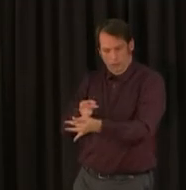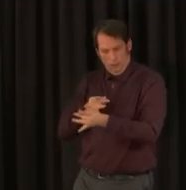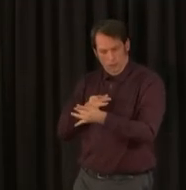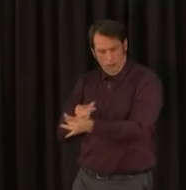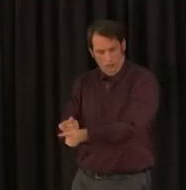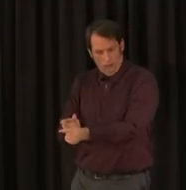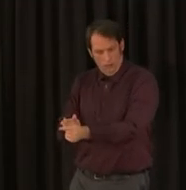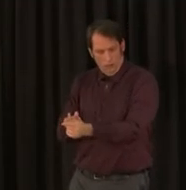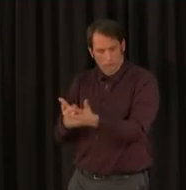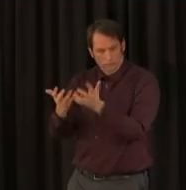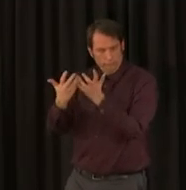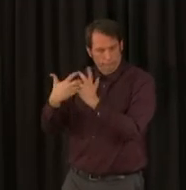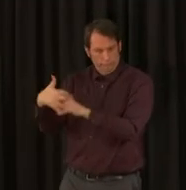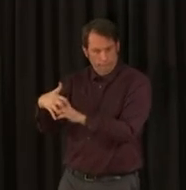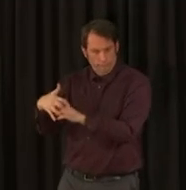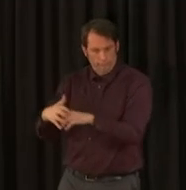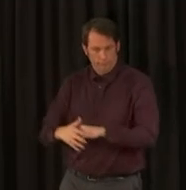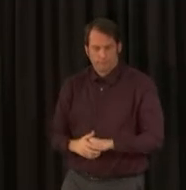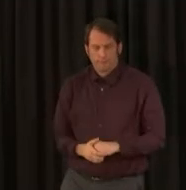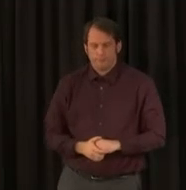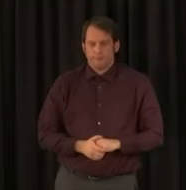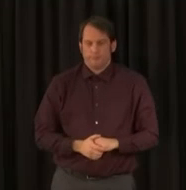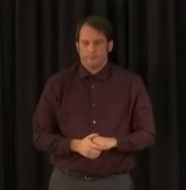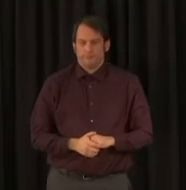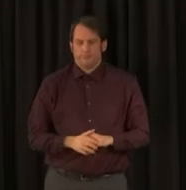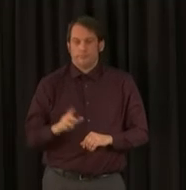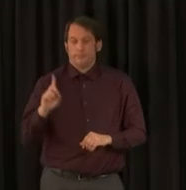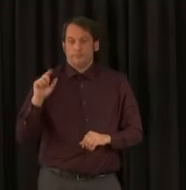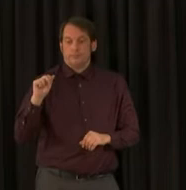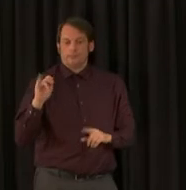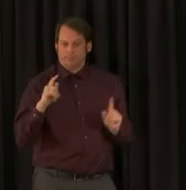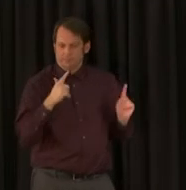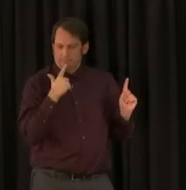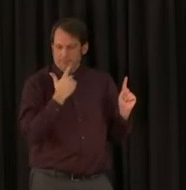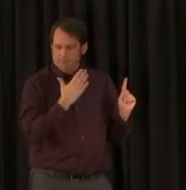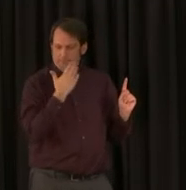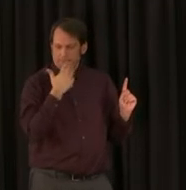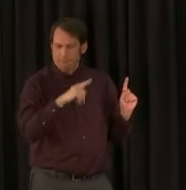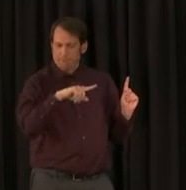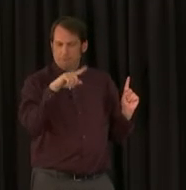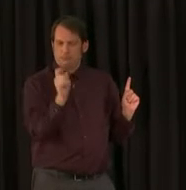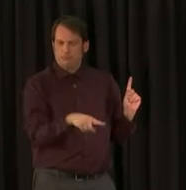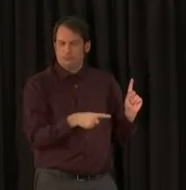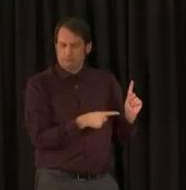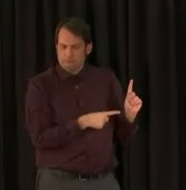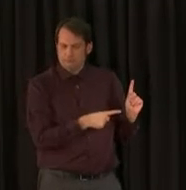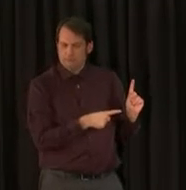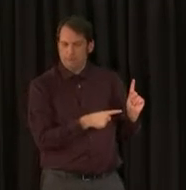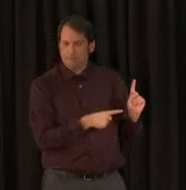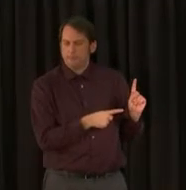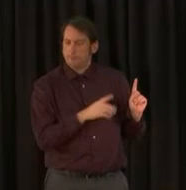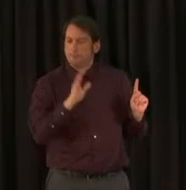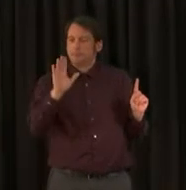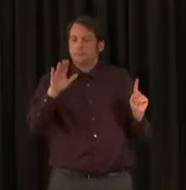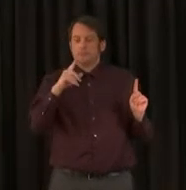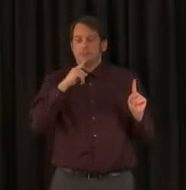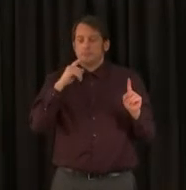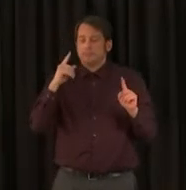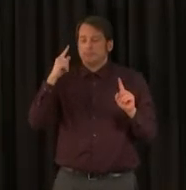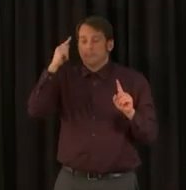Good question. Well, I think that one thing I've been trying to reassure folks of is the